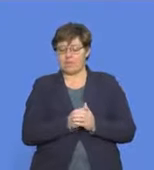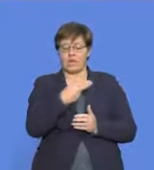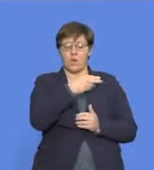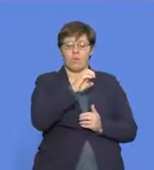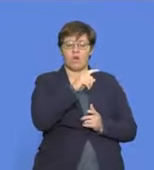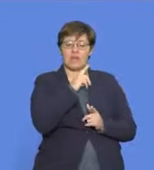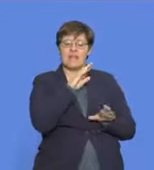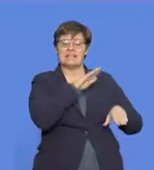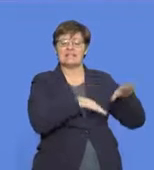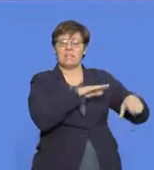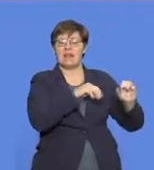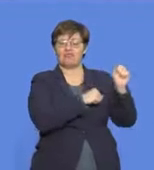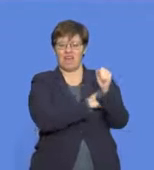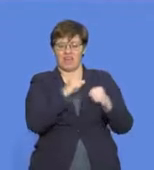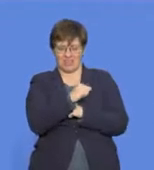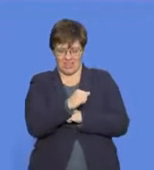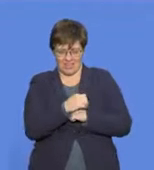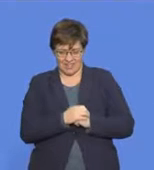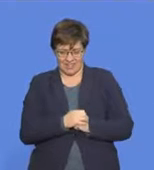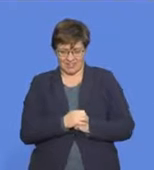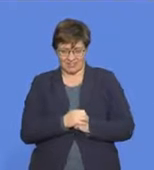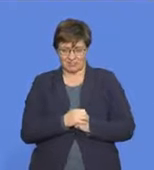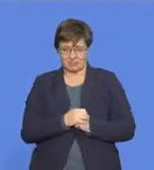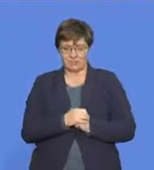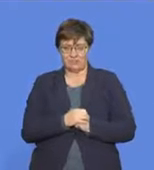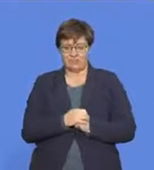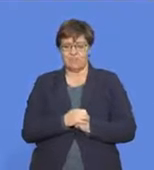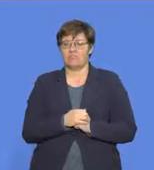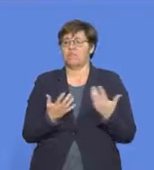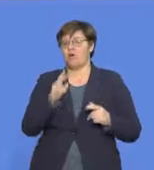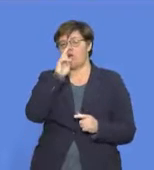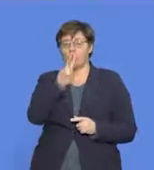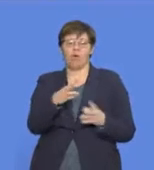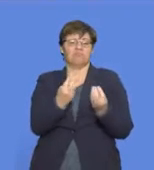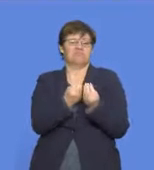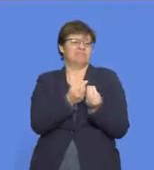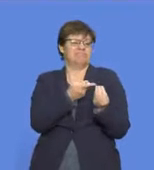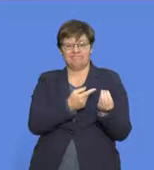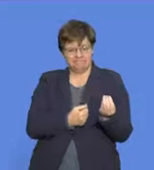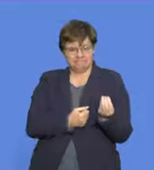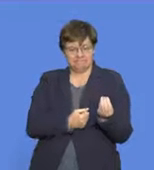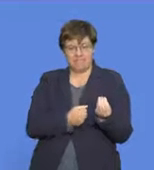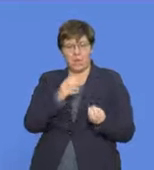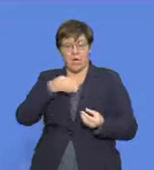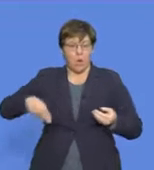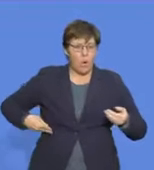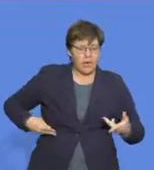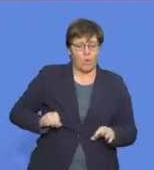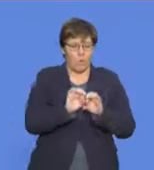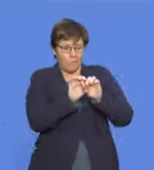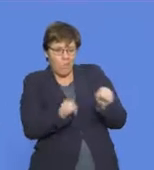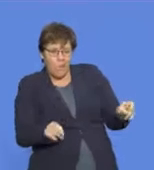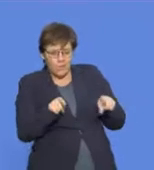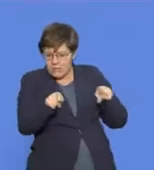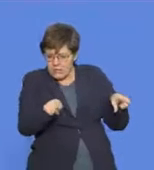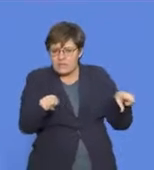means similar structures. So if we have a look at certain organisms, we might find organs or we might find bones